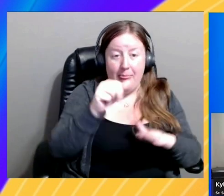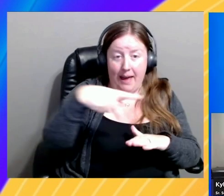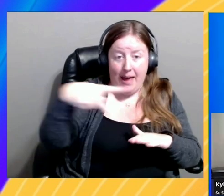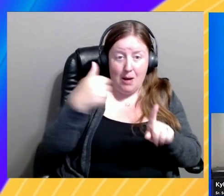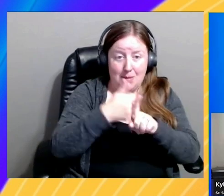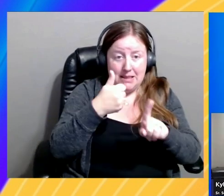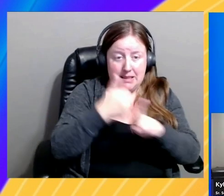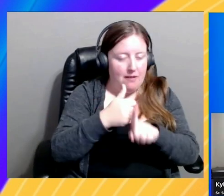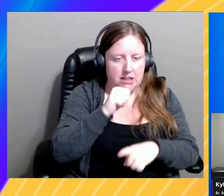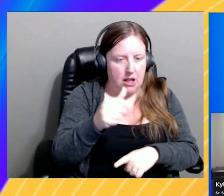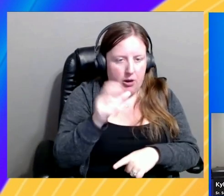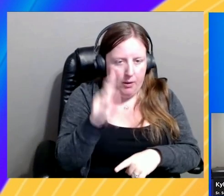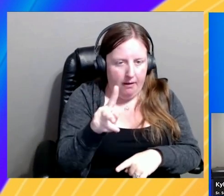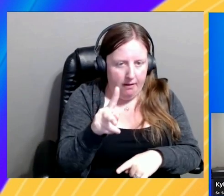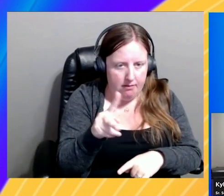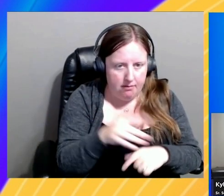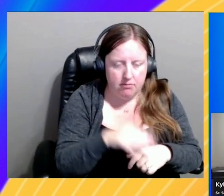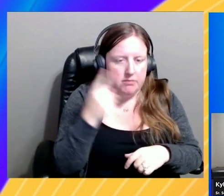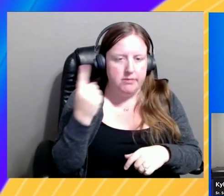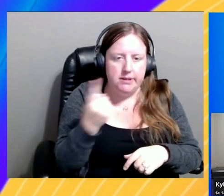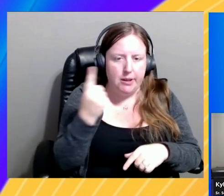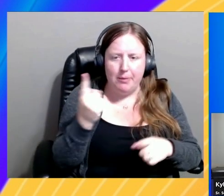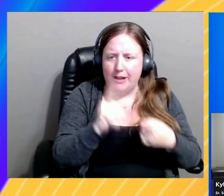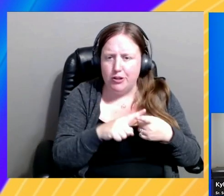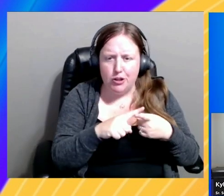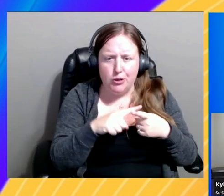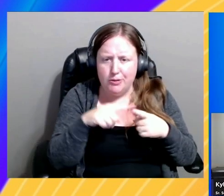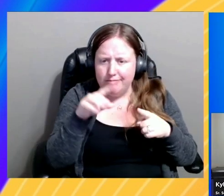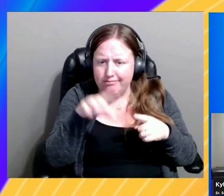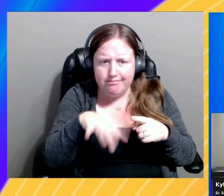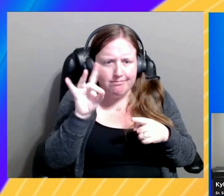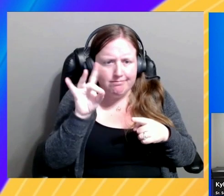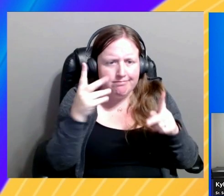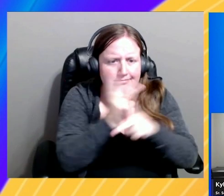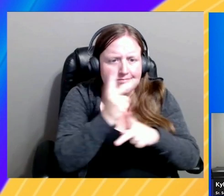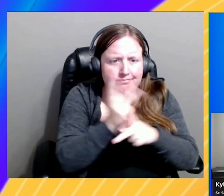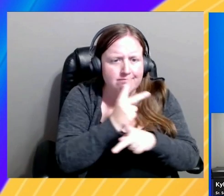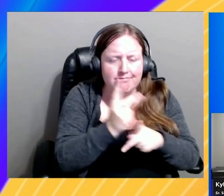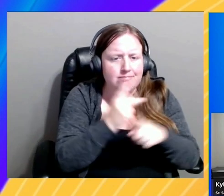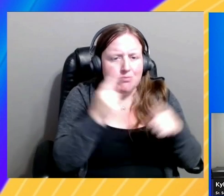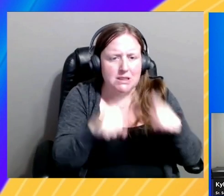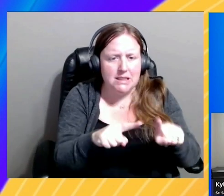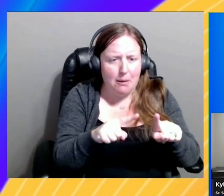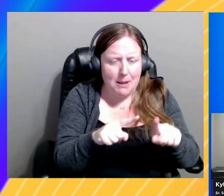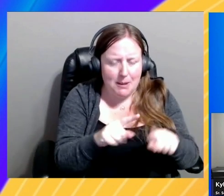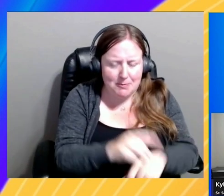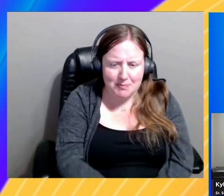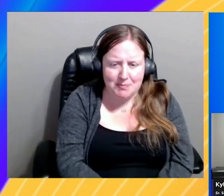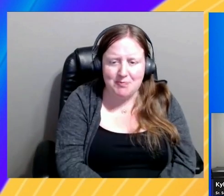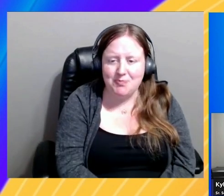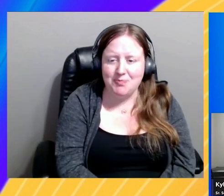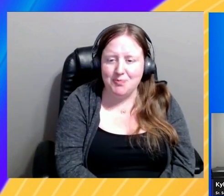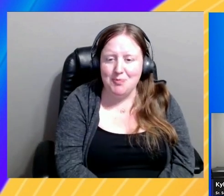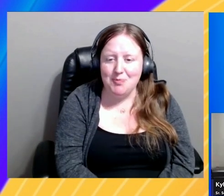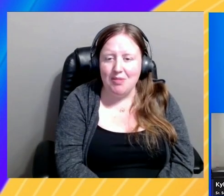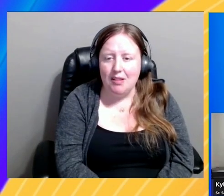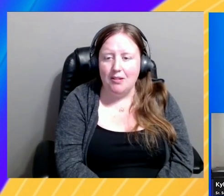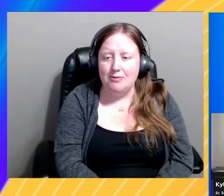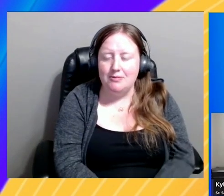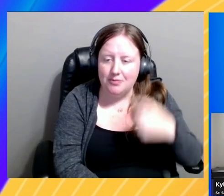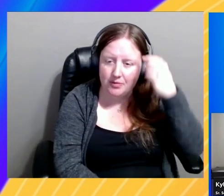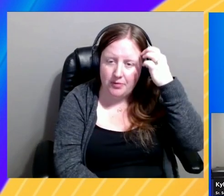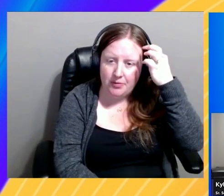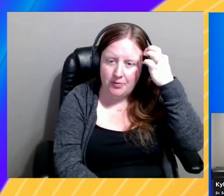right? So it's something to go explore and figure out what's happening there. Um, and we can